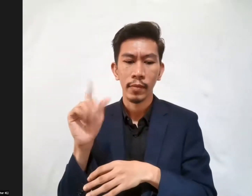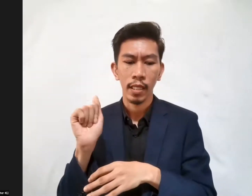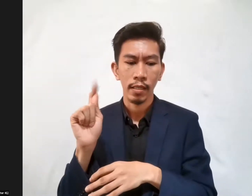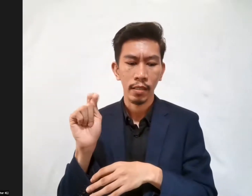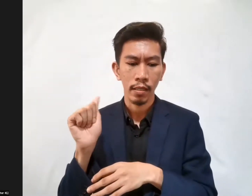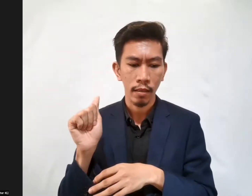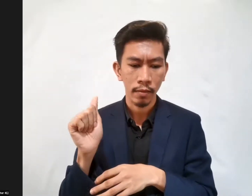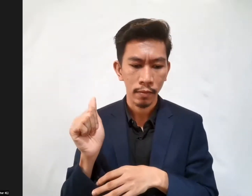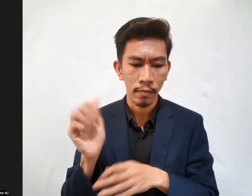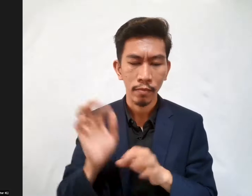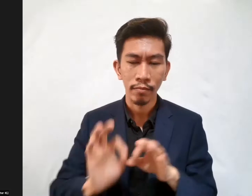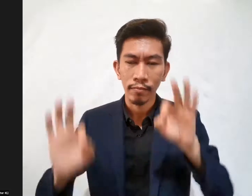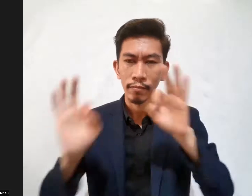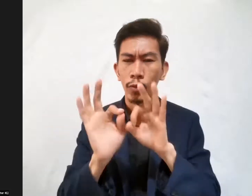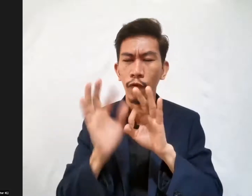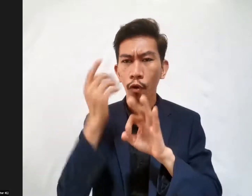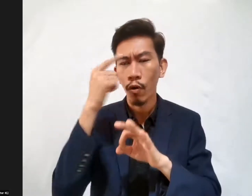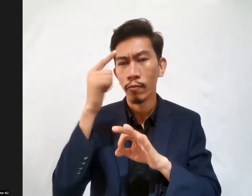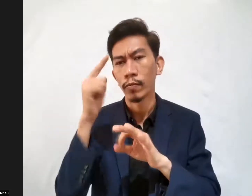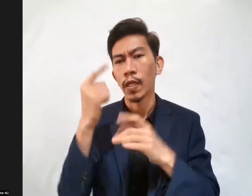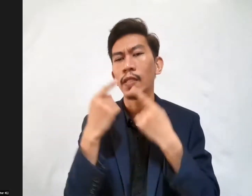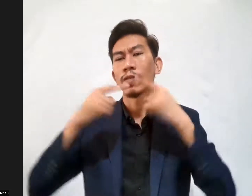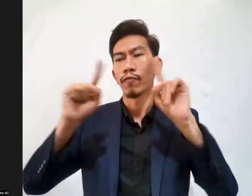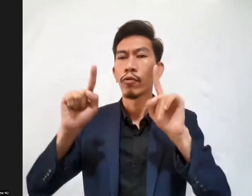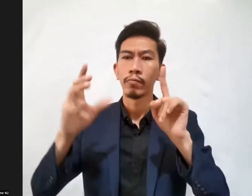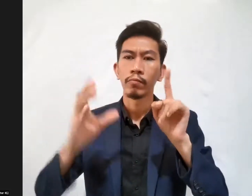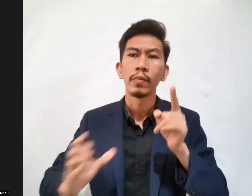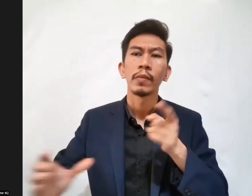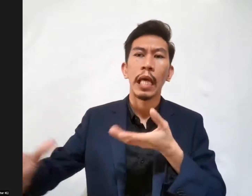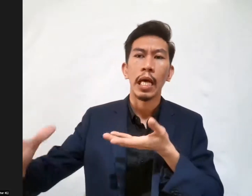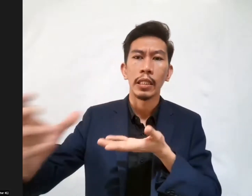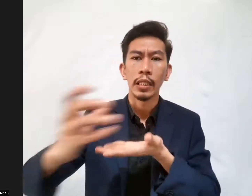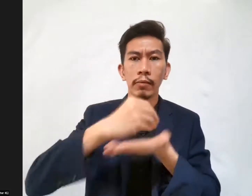and to be able to efficiently gather and analyze them.